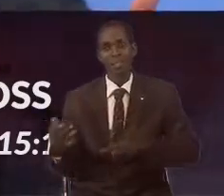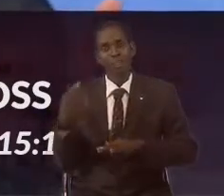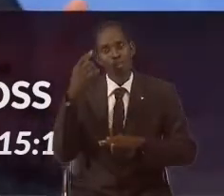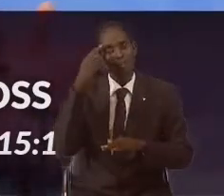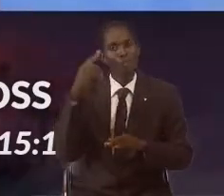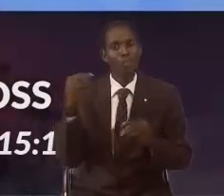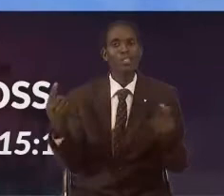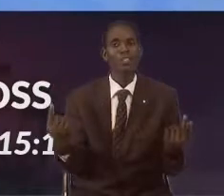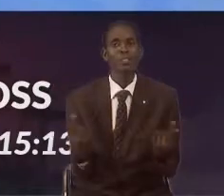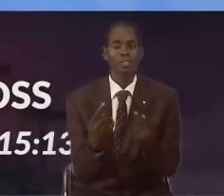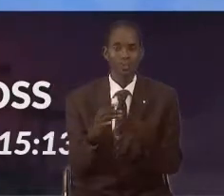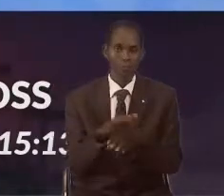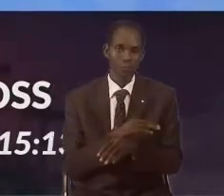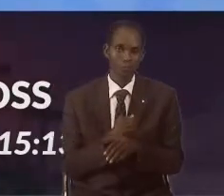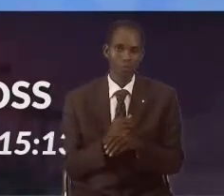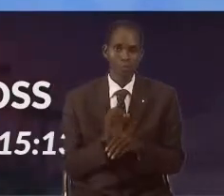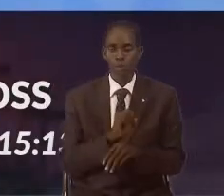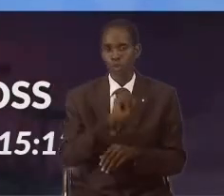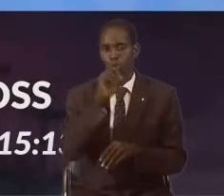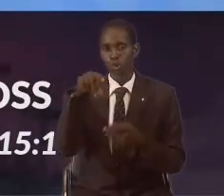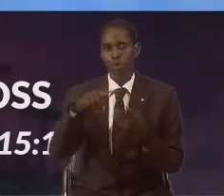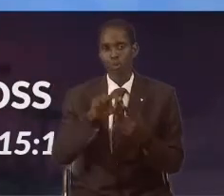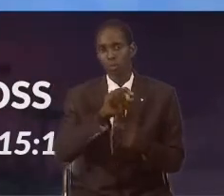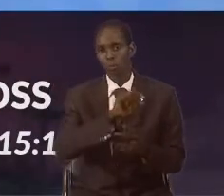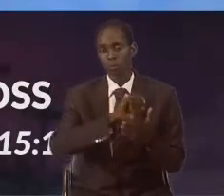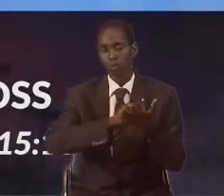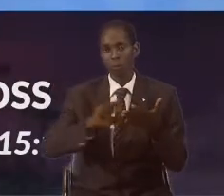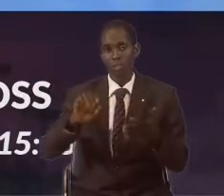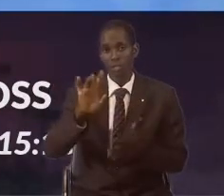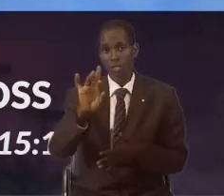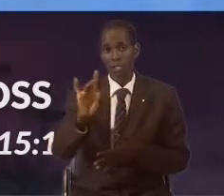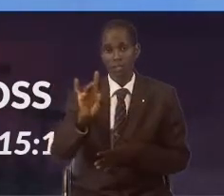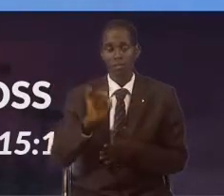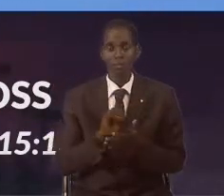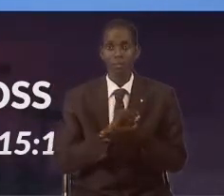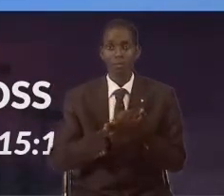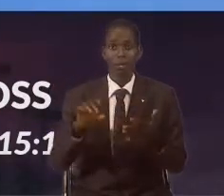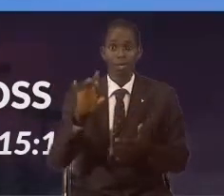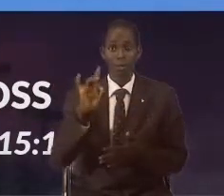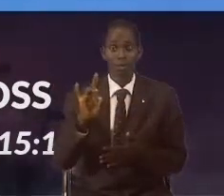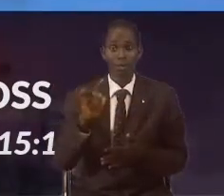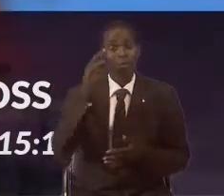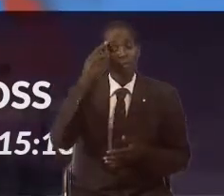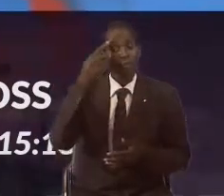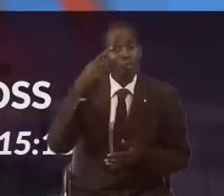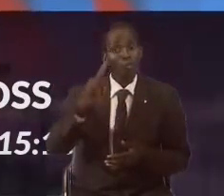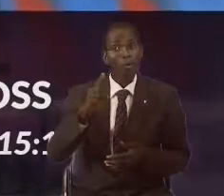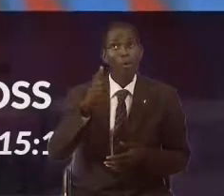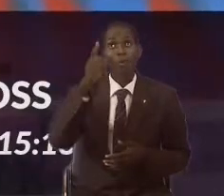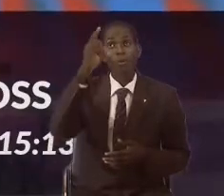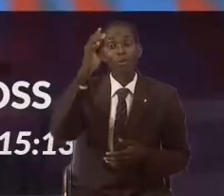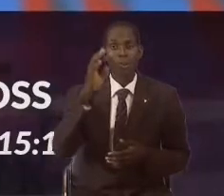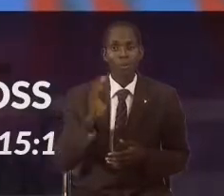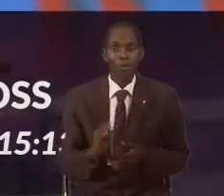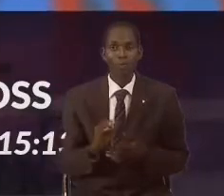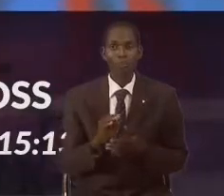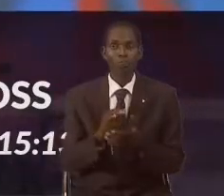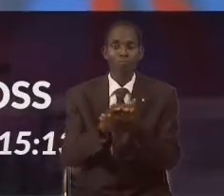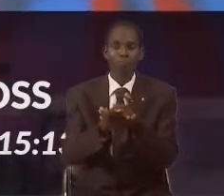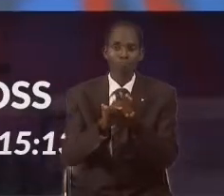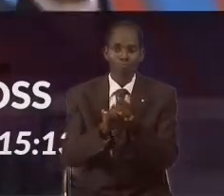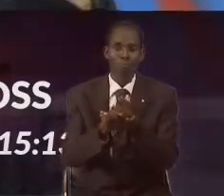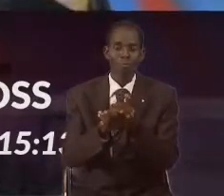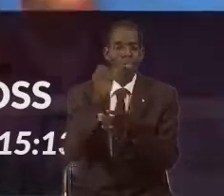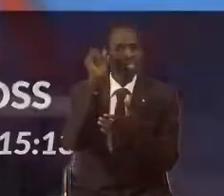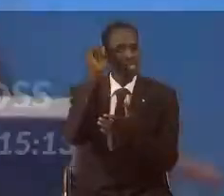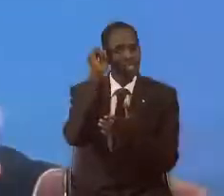due time Christ died for the ungodly. Look at verse 8. In verse 8, it tells